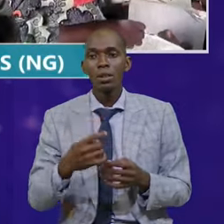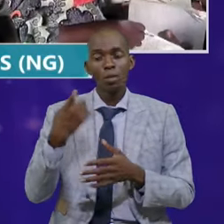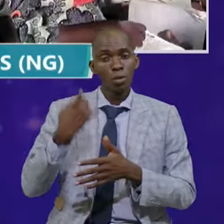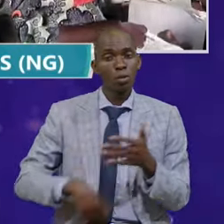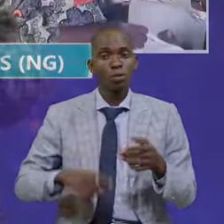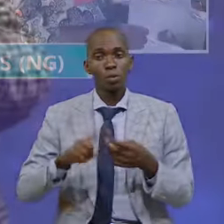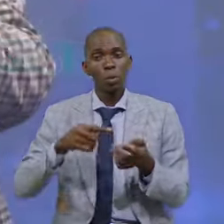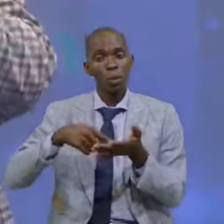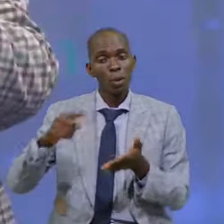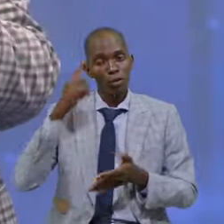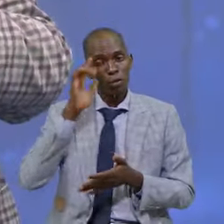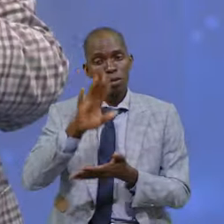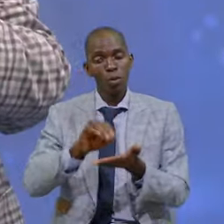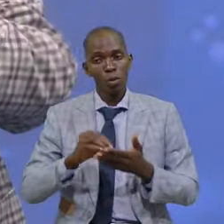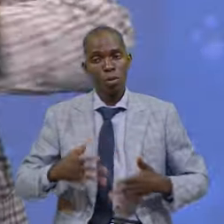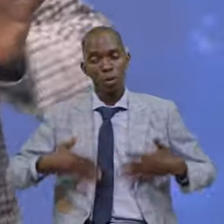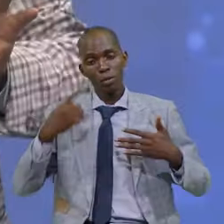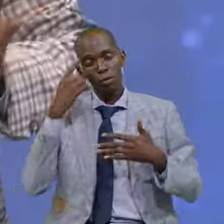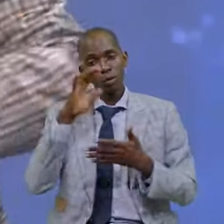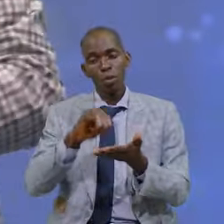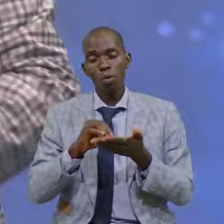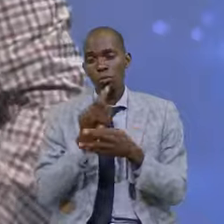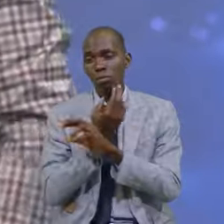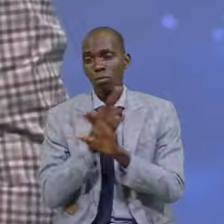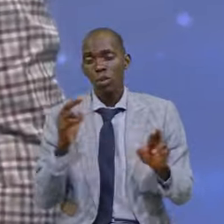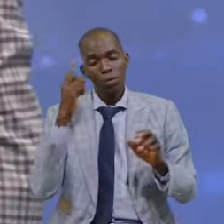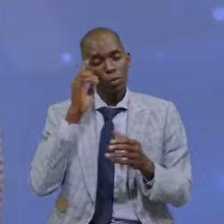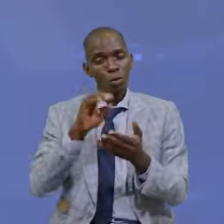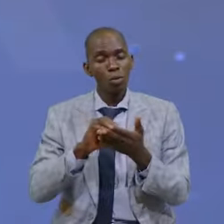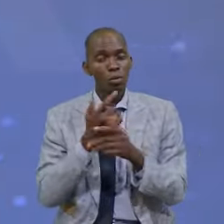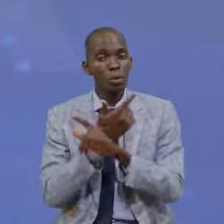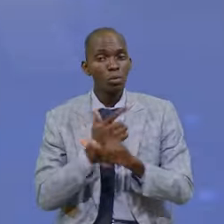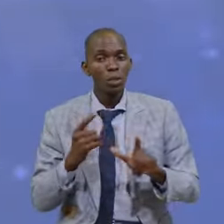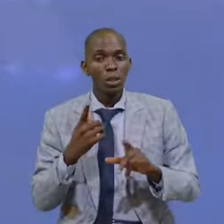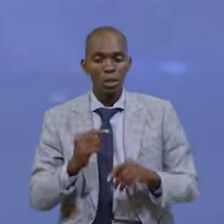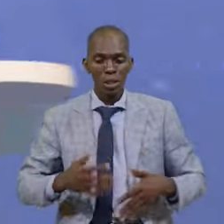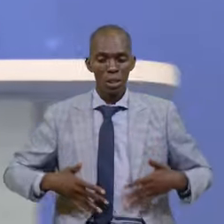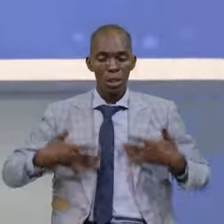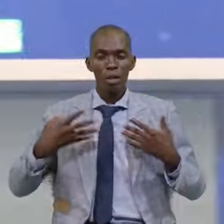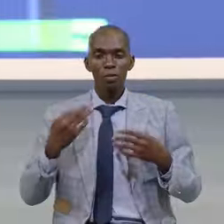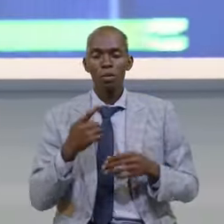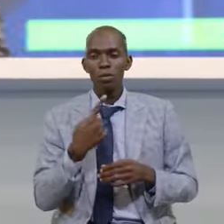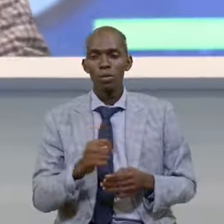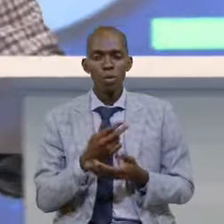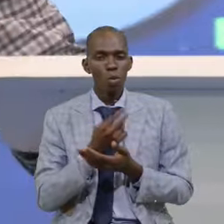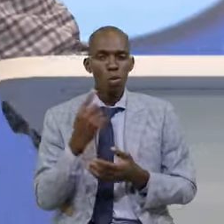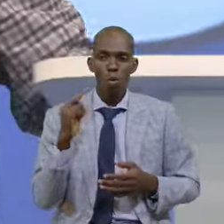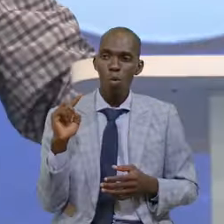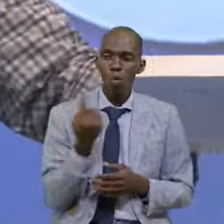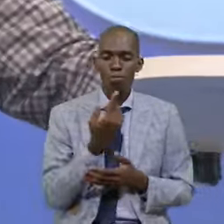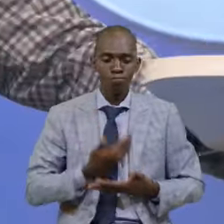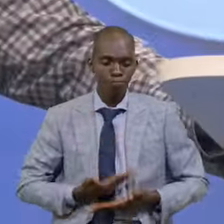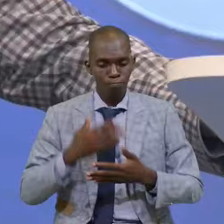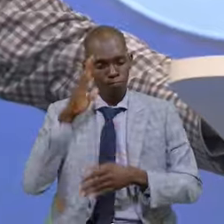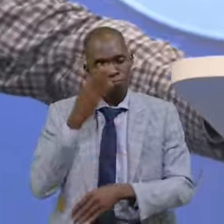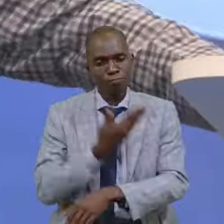for your life, for your redemption, for your liberation, the life of the only begotten Son of God.